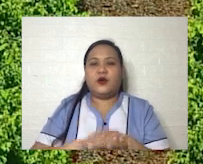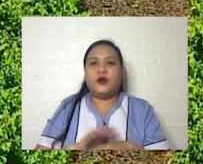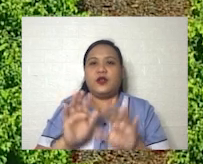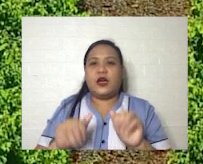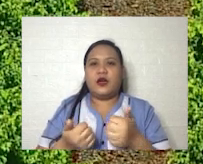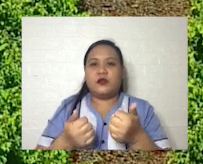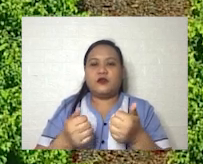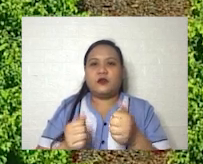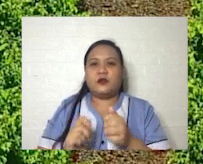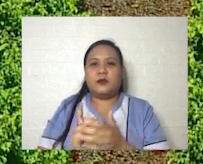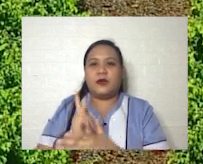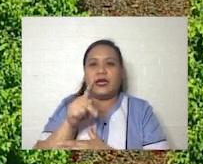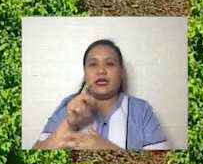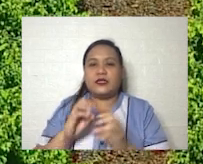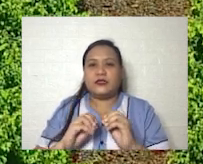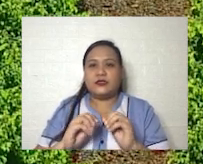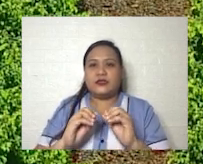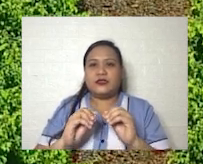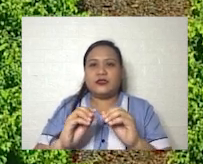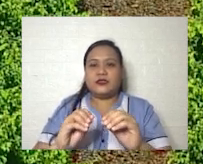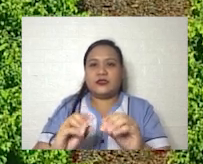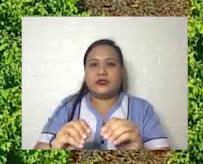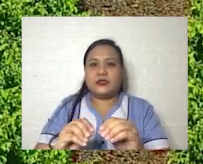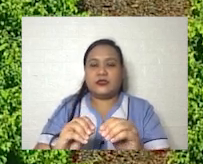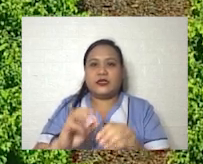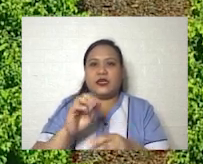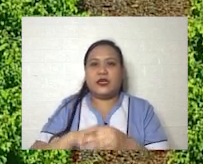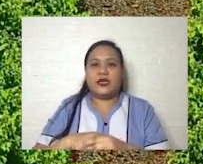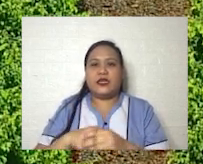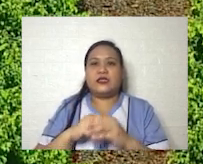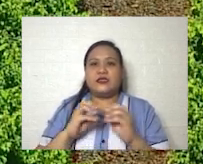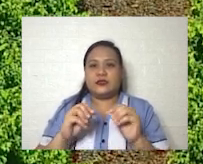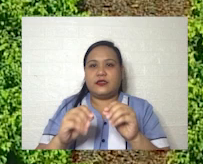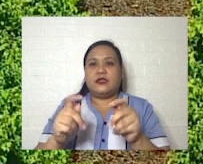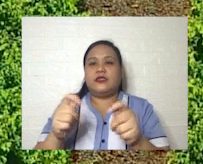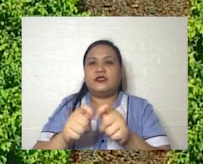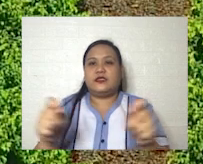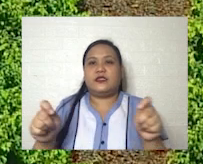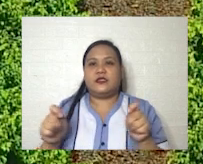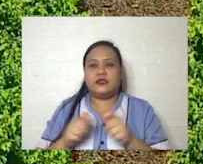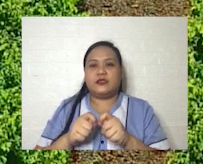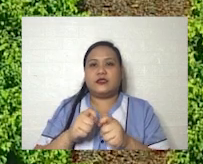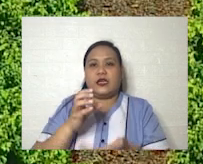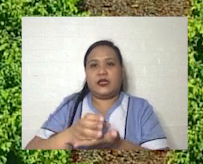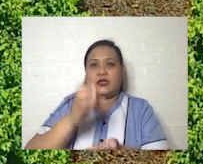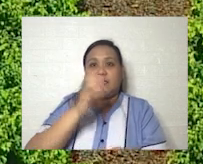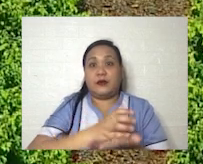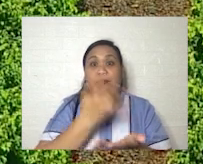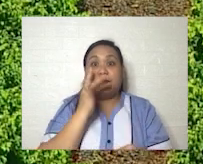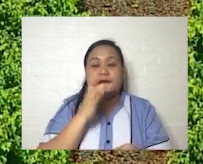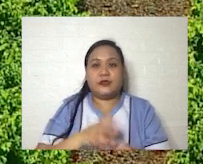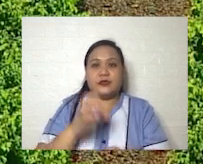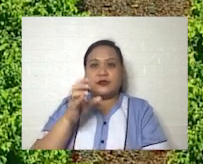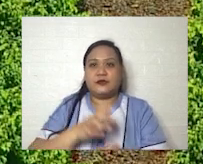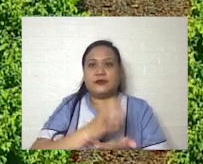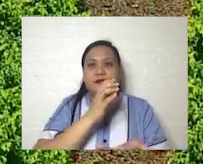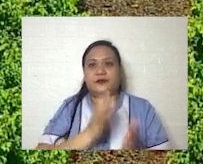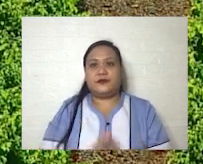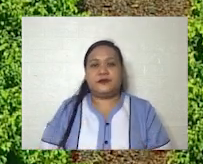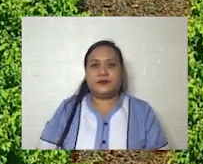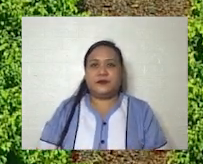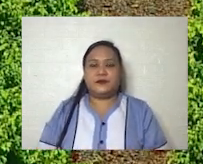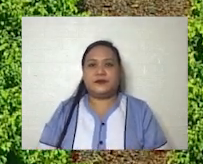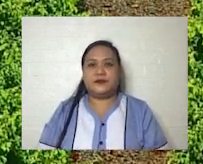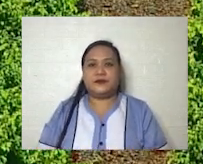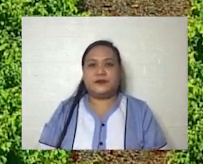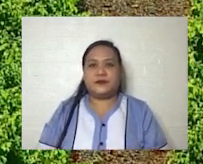video tutorial on how to sow seeds in seed trays, seed boxes, seed beds, individual